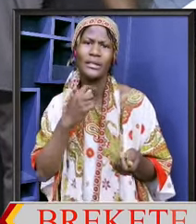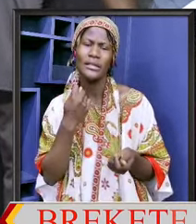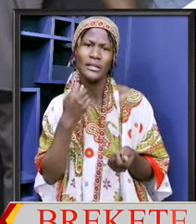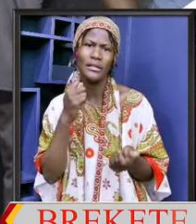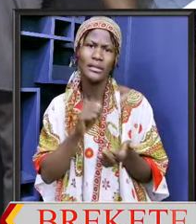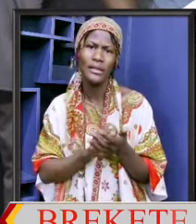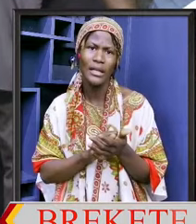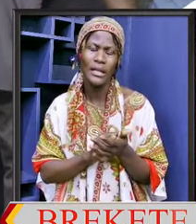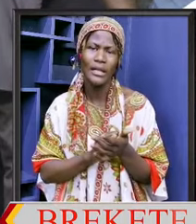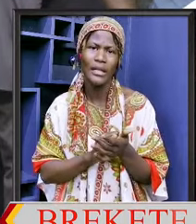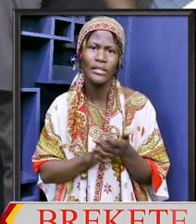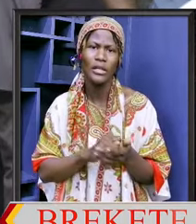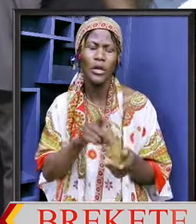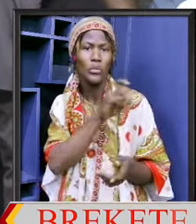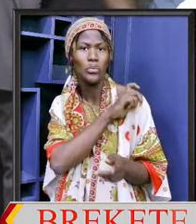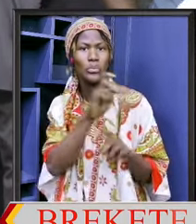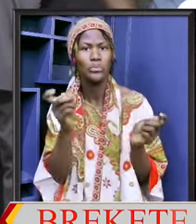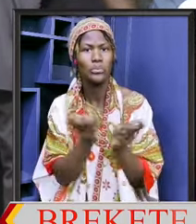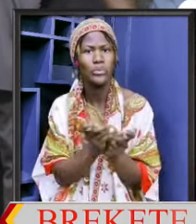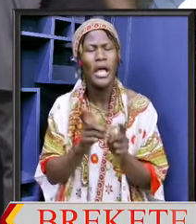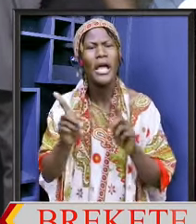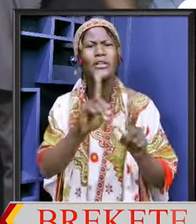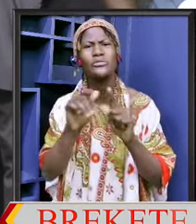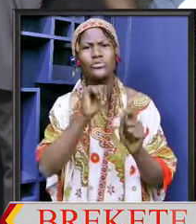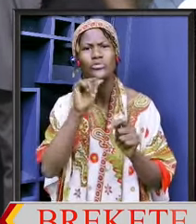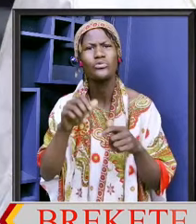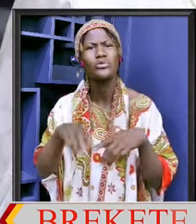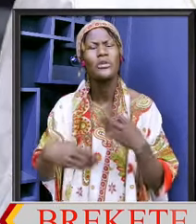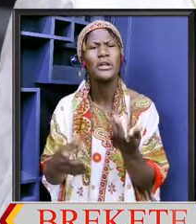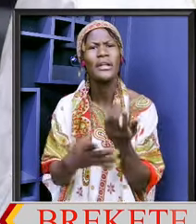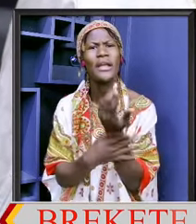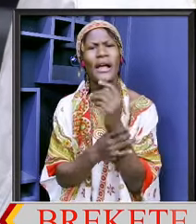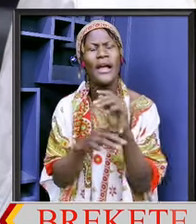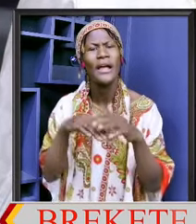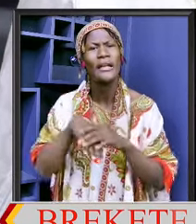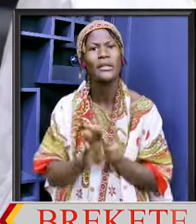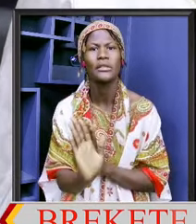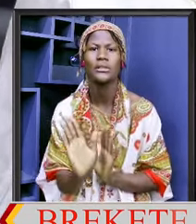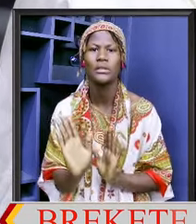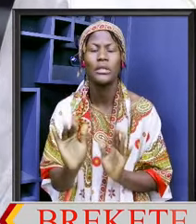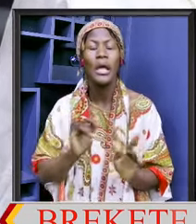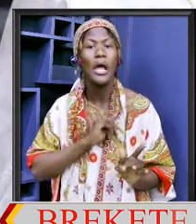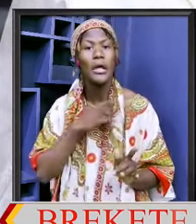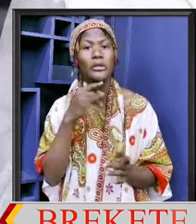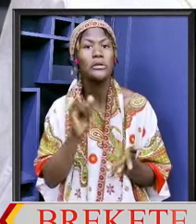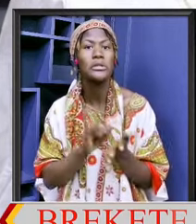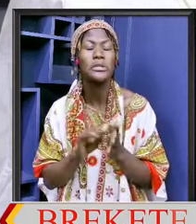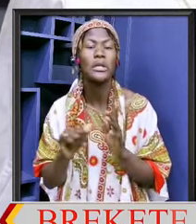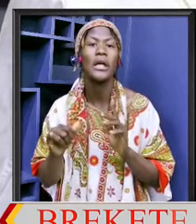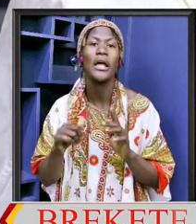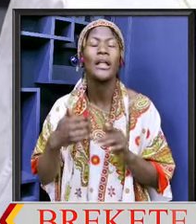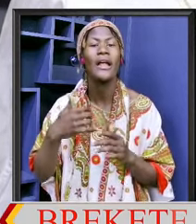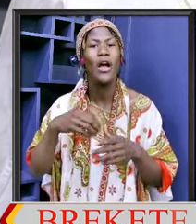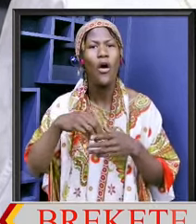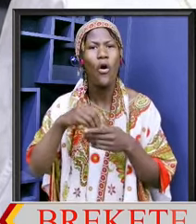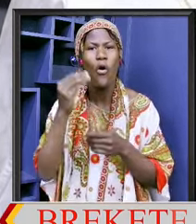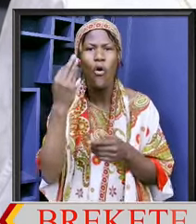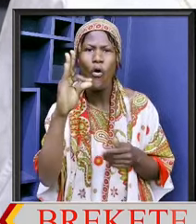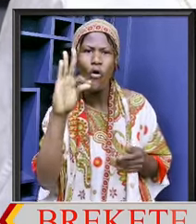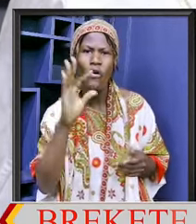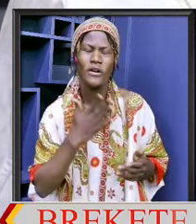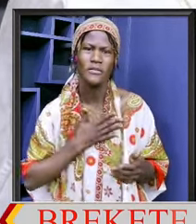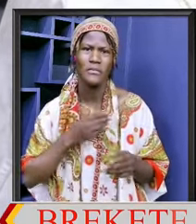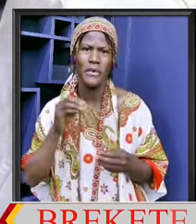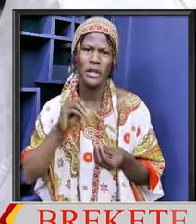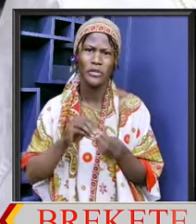give clue where lead to the thing. I know get hand inside the day. When you say what I make we call anybody, I off my phone, I know off my phone. You off your phone,